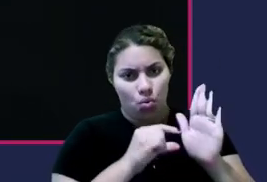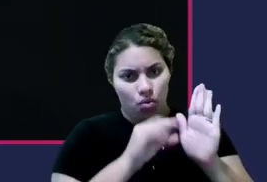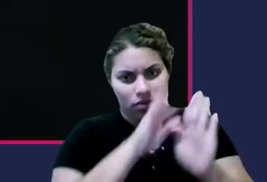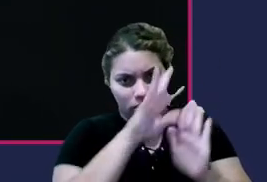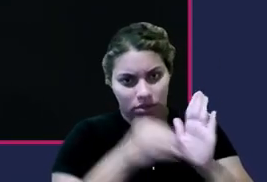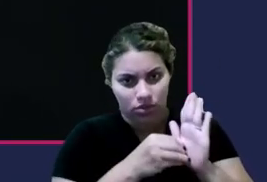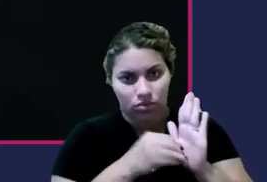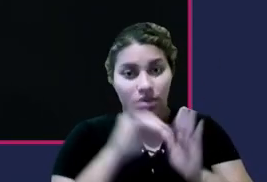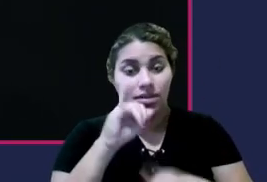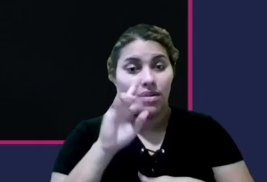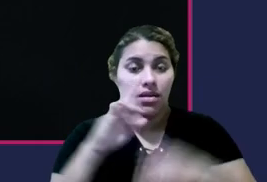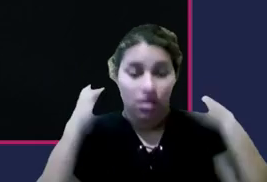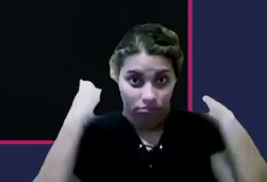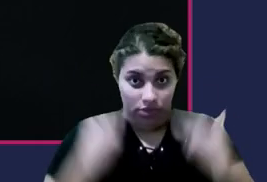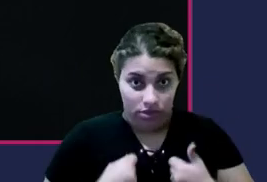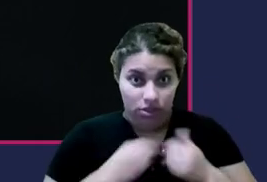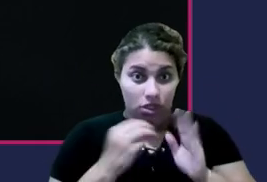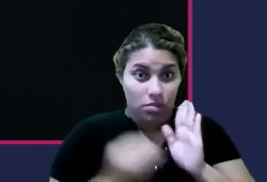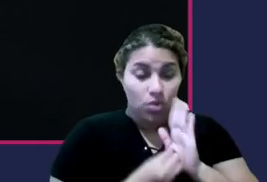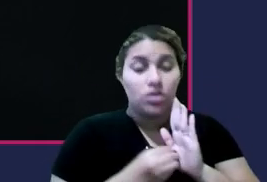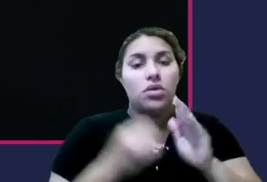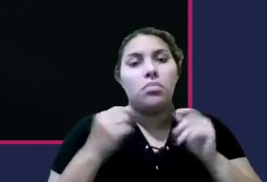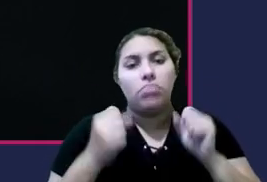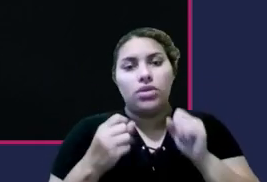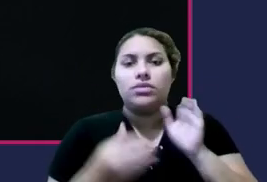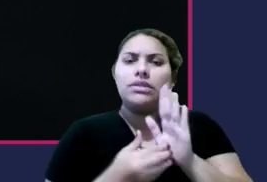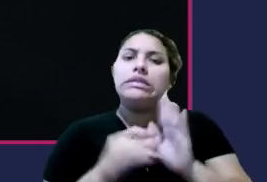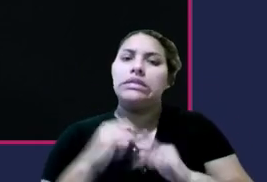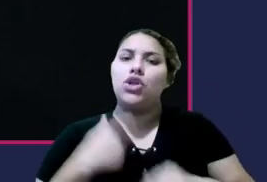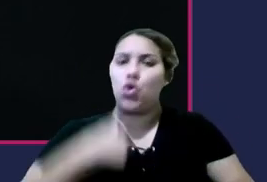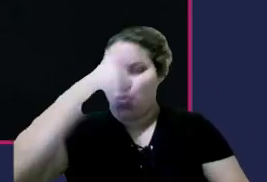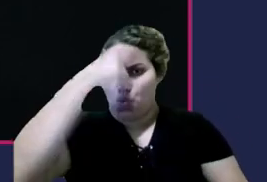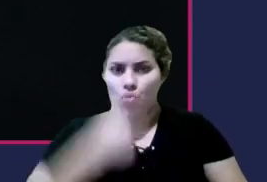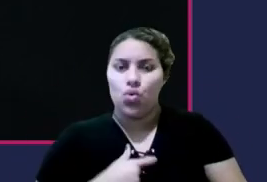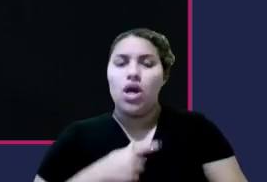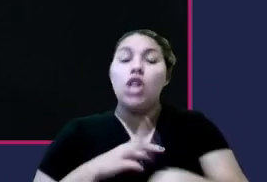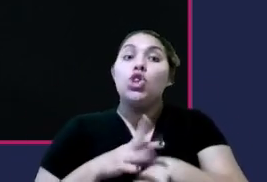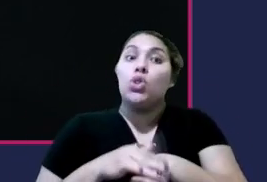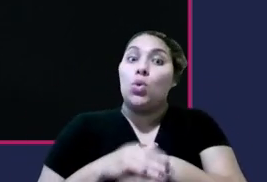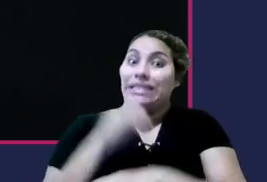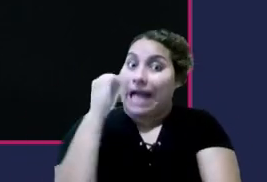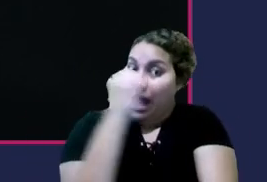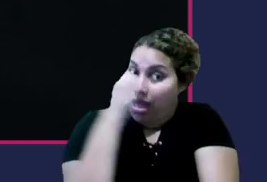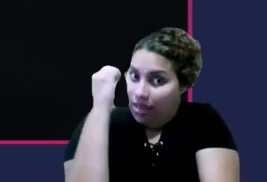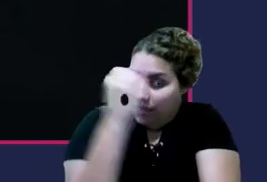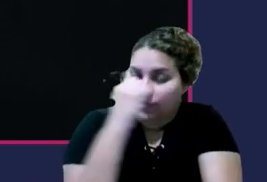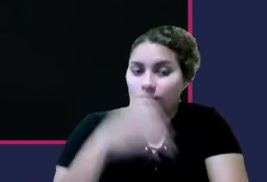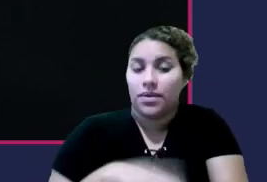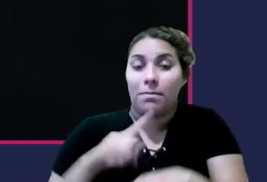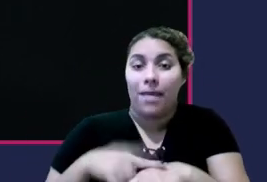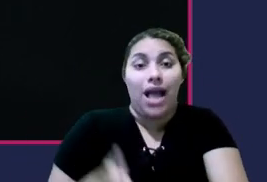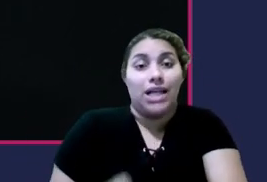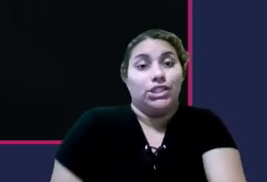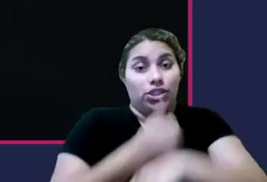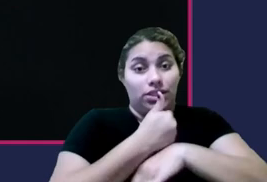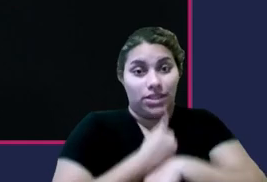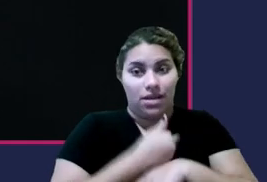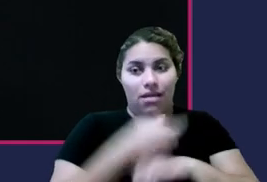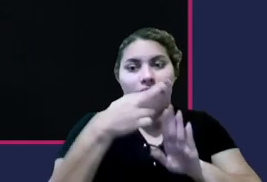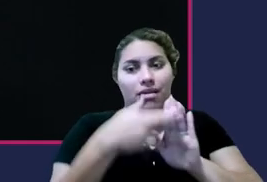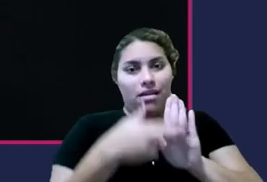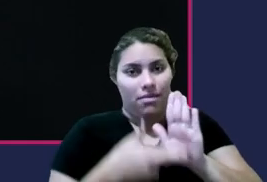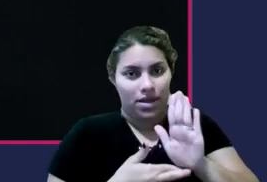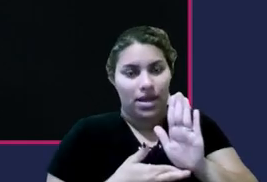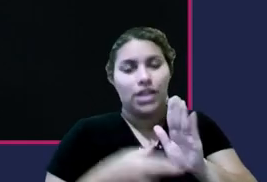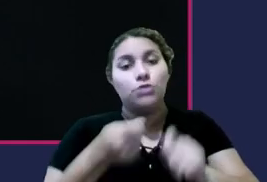federal police. So actually the Brazilian IRS, if you is a carrier of a rare